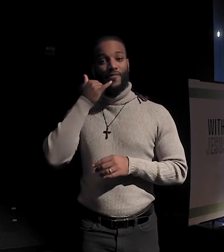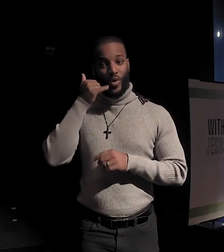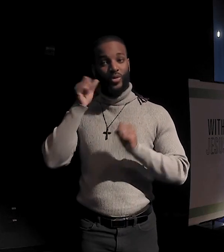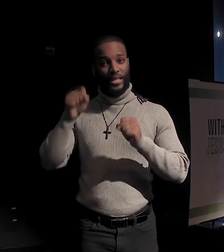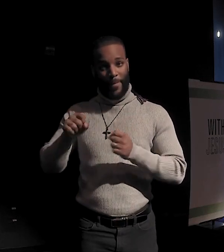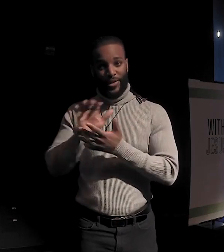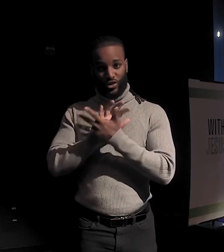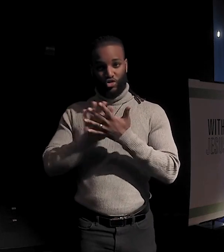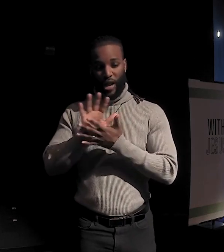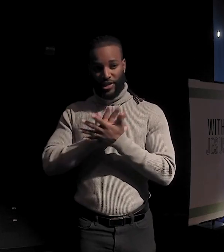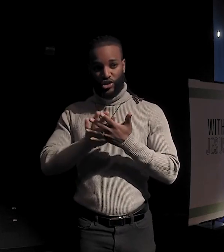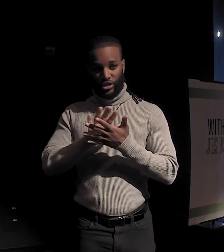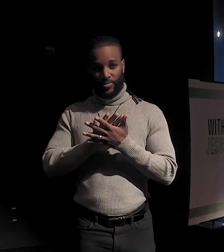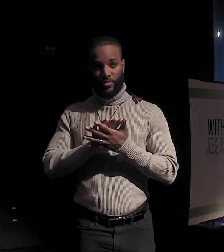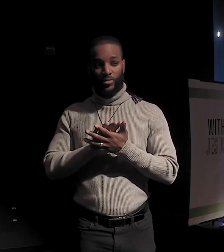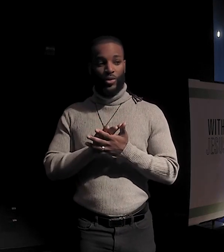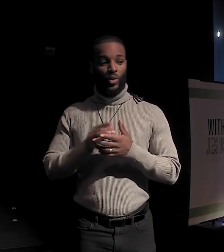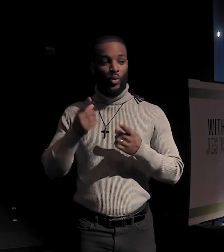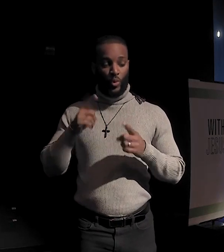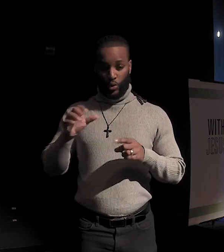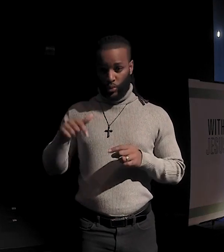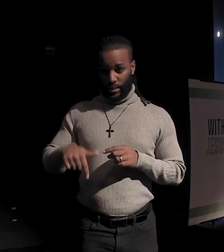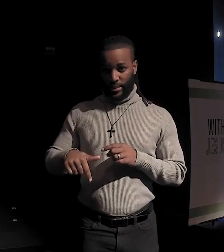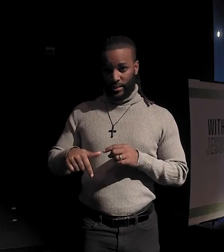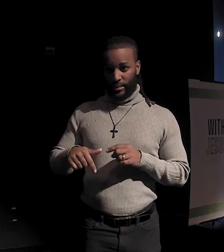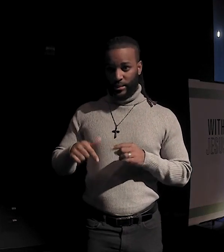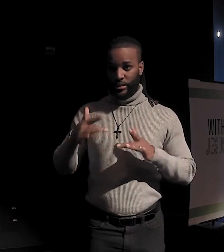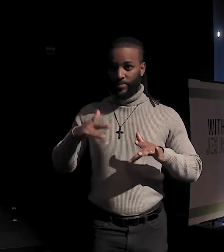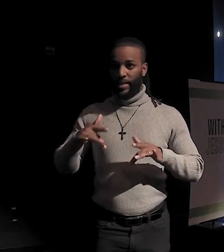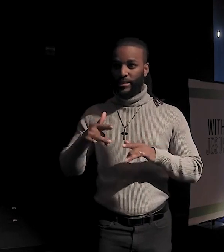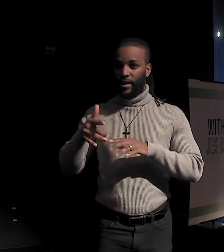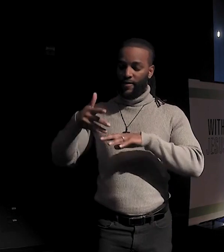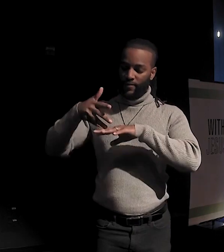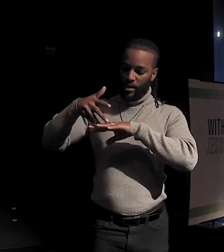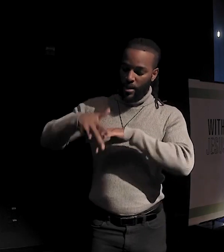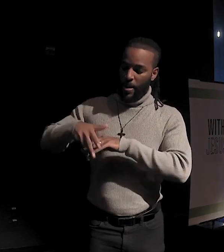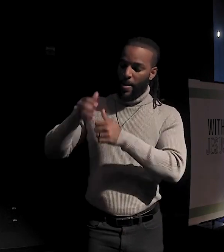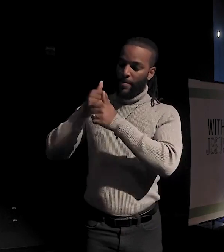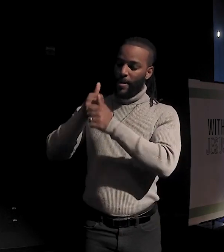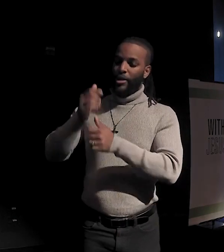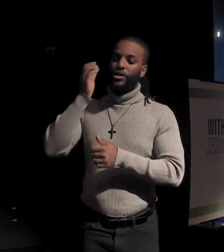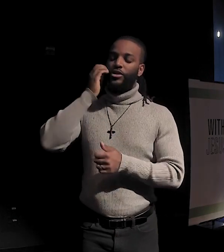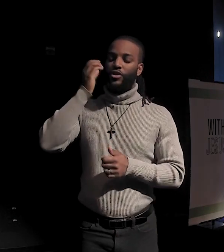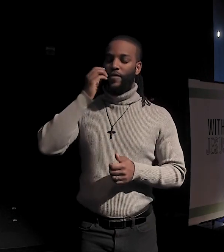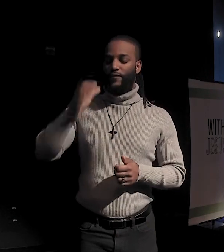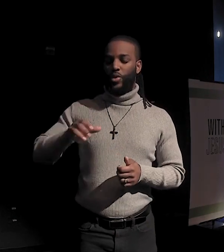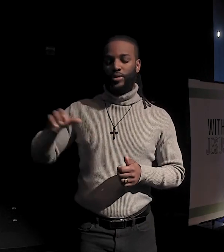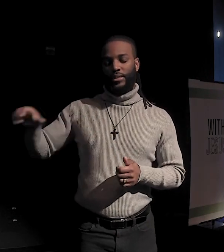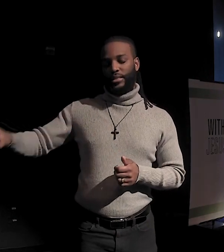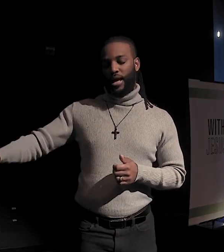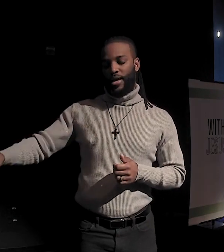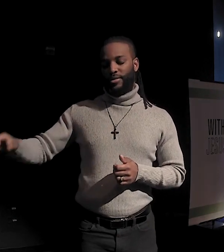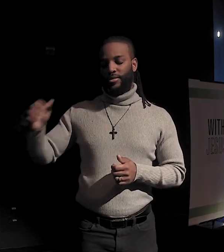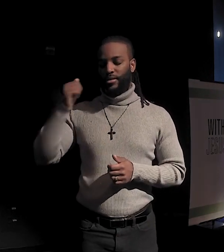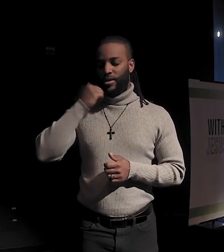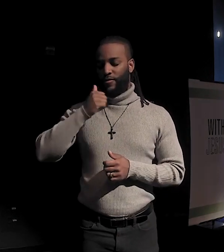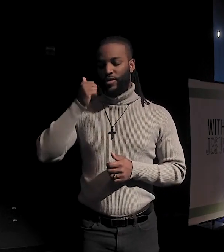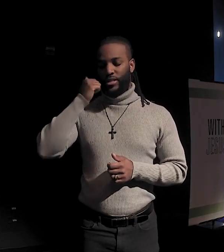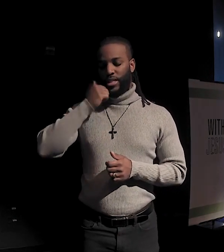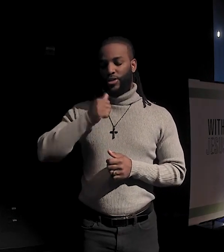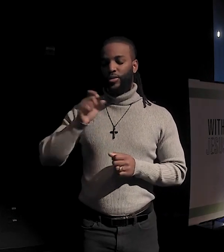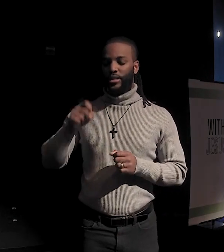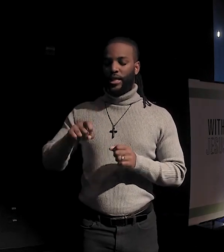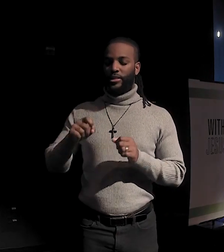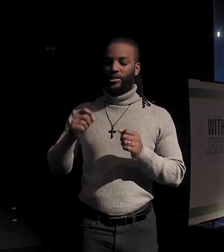distraction. When you do this space of abiding, set the phone aside so you